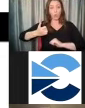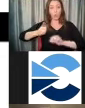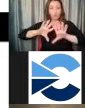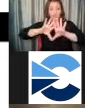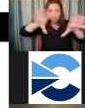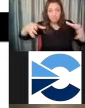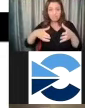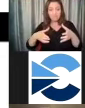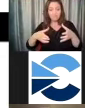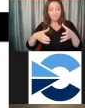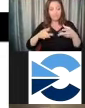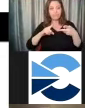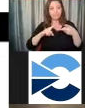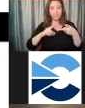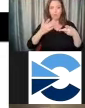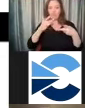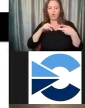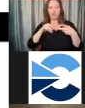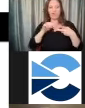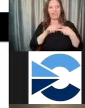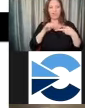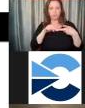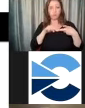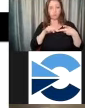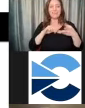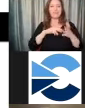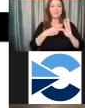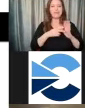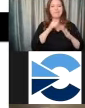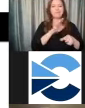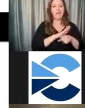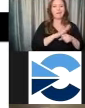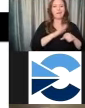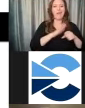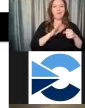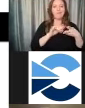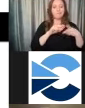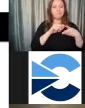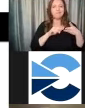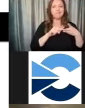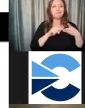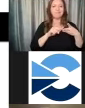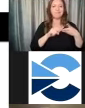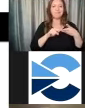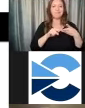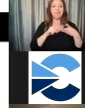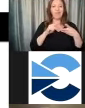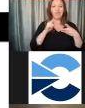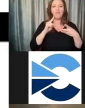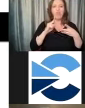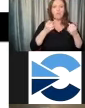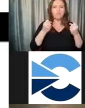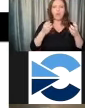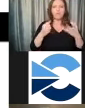elected to take the test in English, meaning that there was not enough variation to conduct invariance